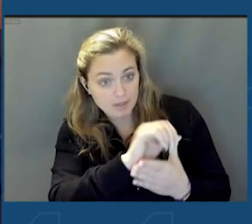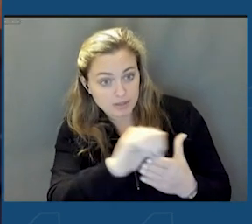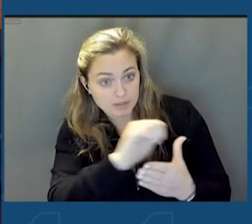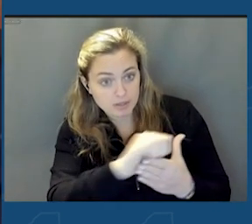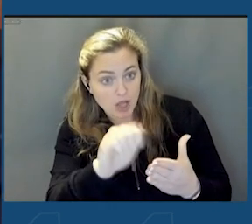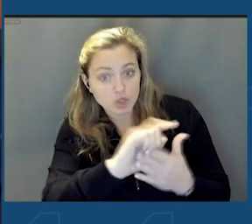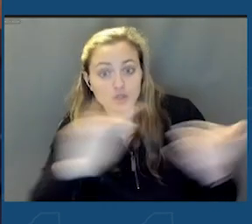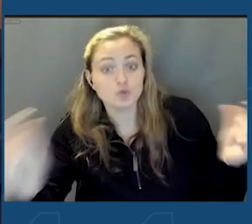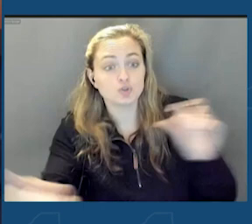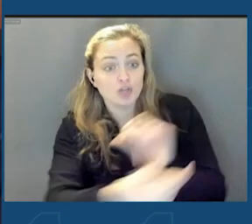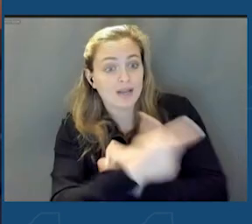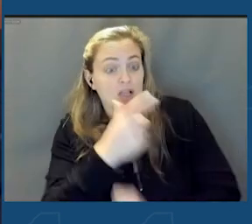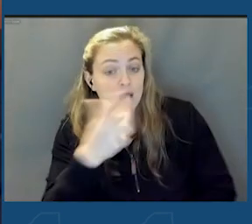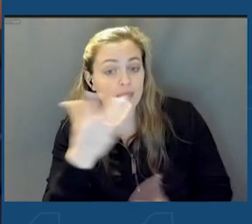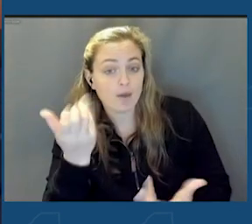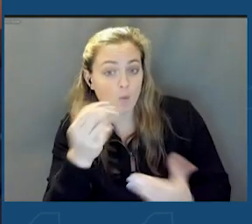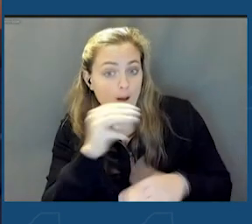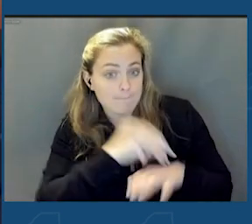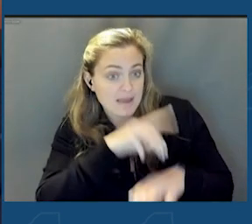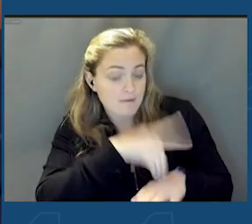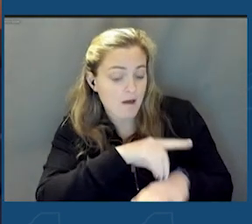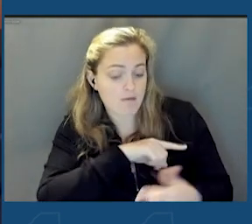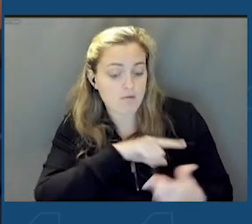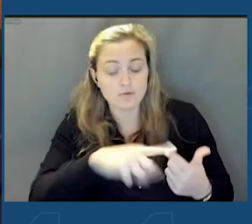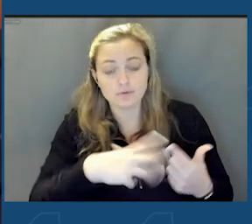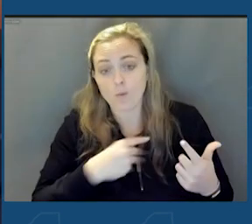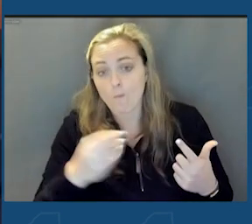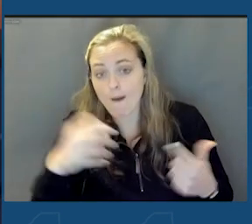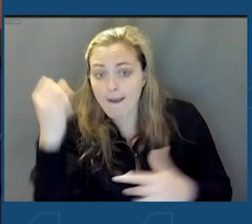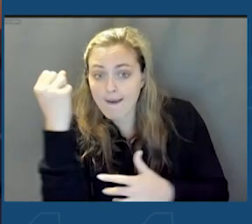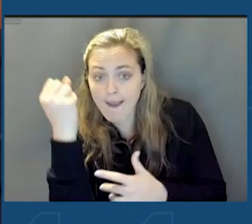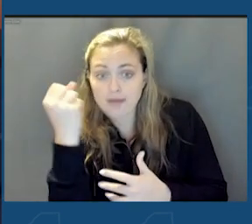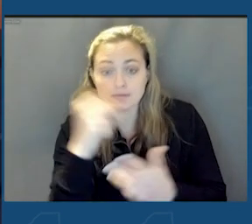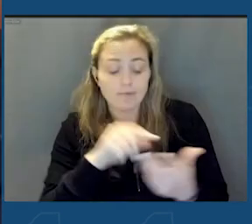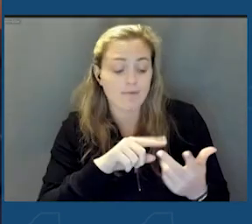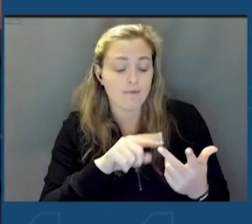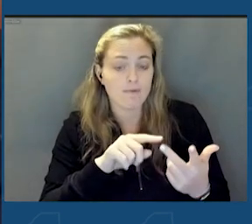want McDonald's, White Castles, and she said Burger King.